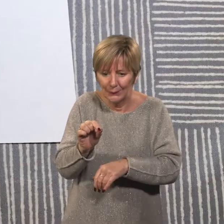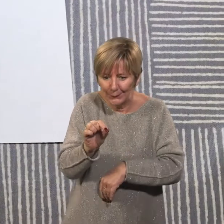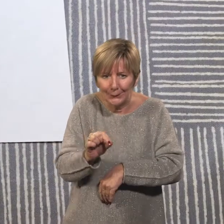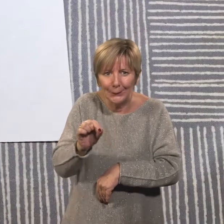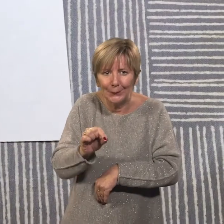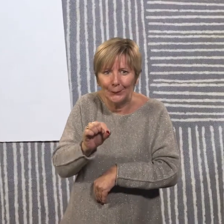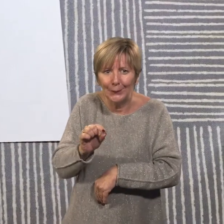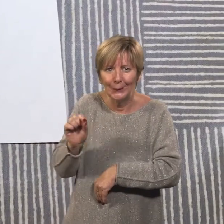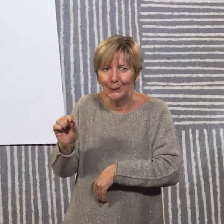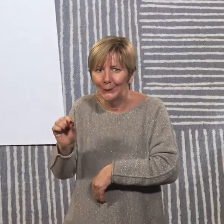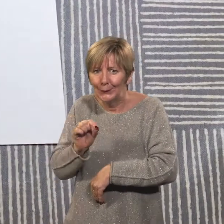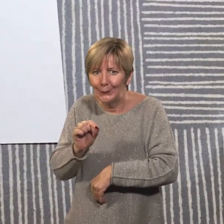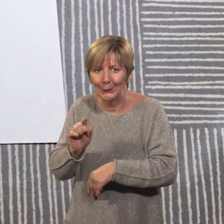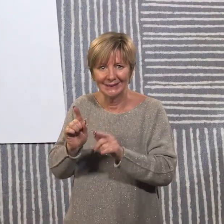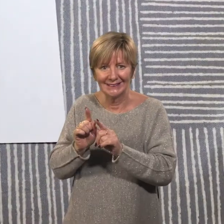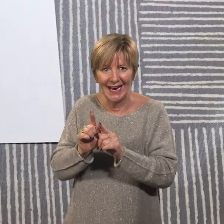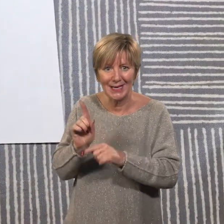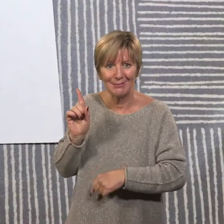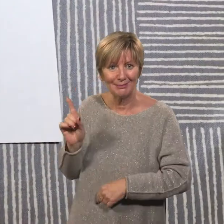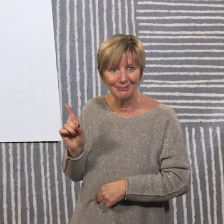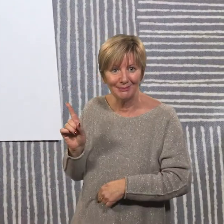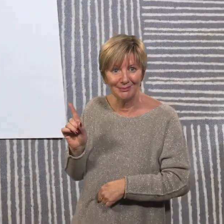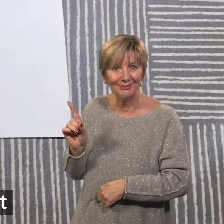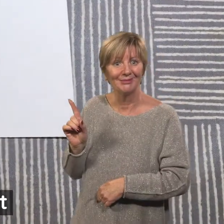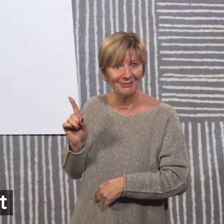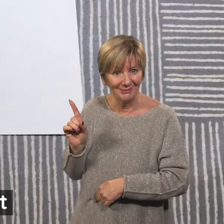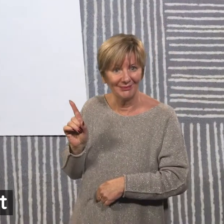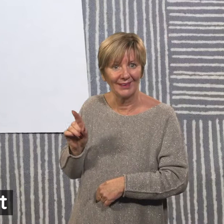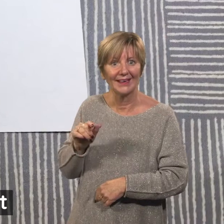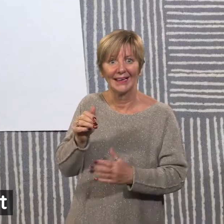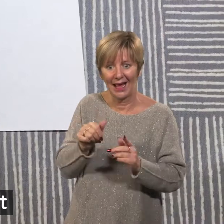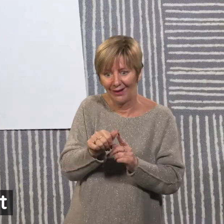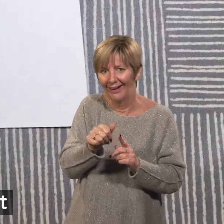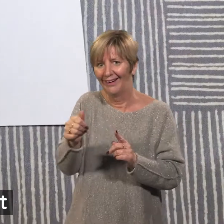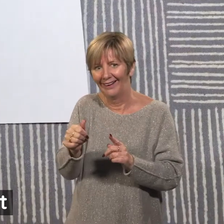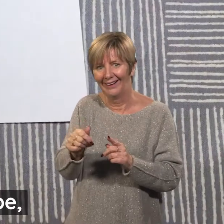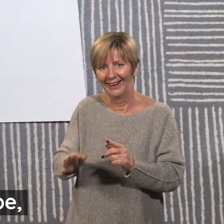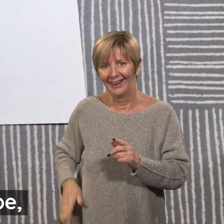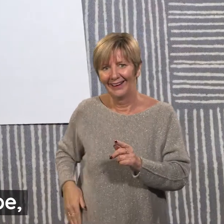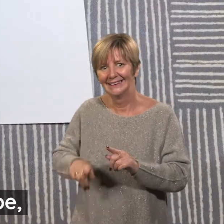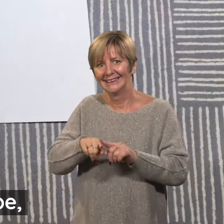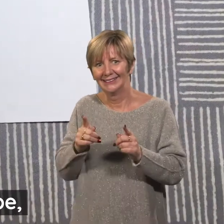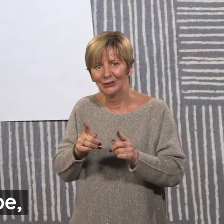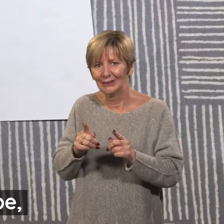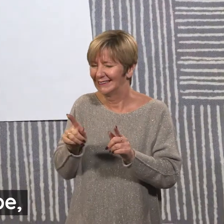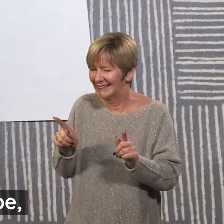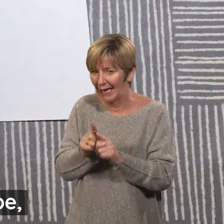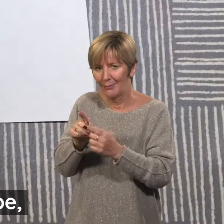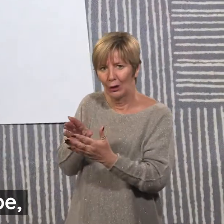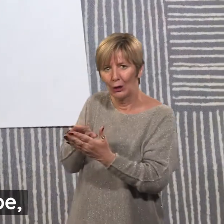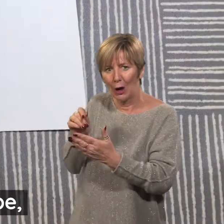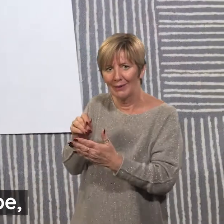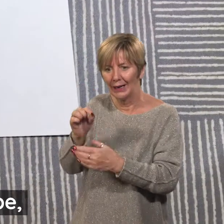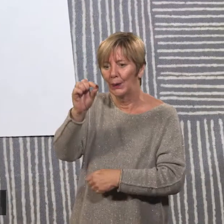going to draw one of those ovals on its side. Then we're going to do the other leg. So start with the top bit of the leg, which is a long